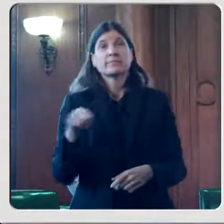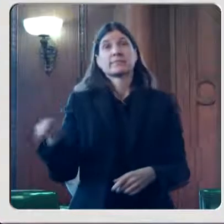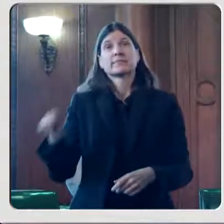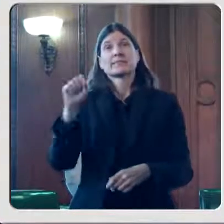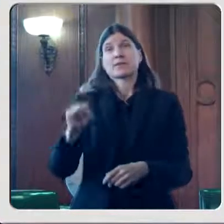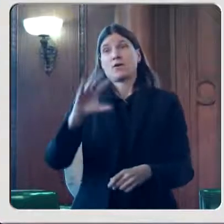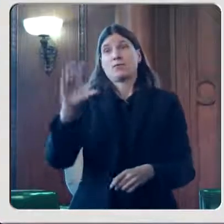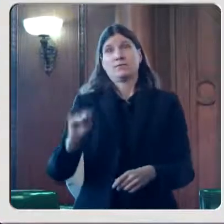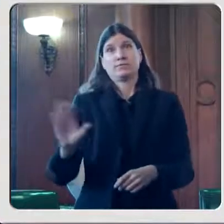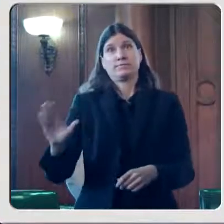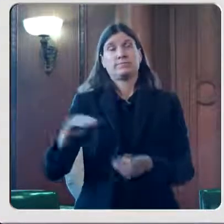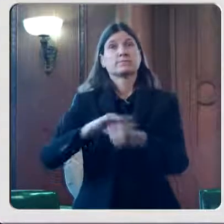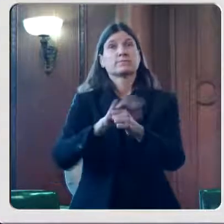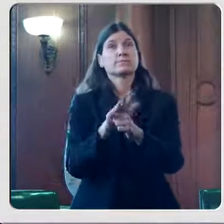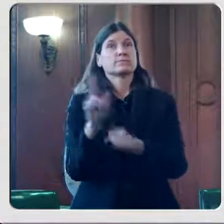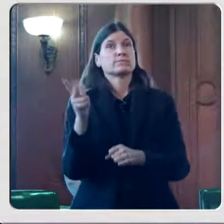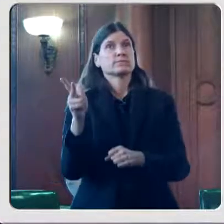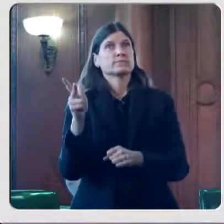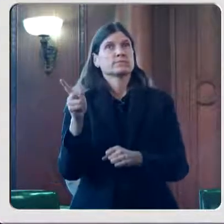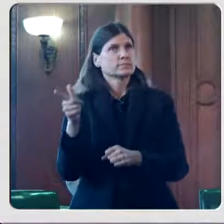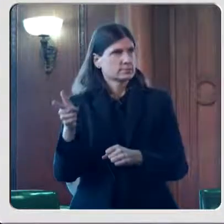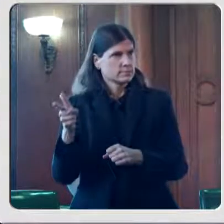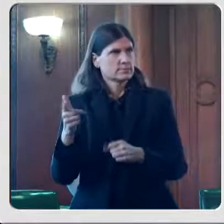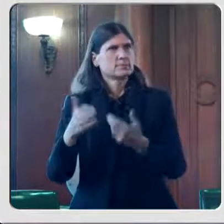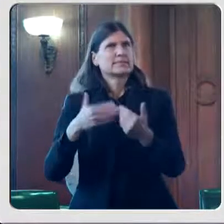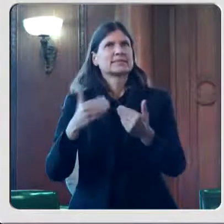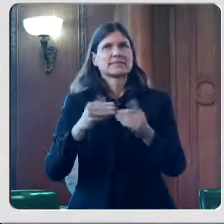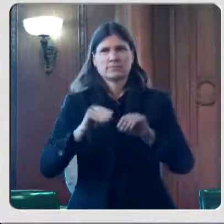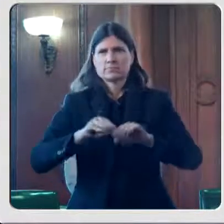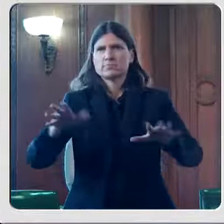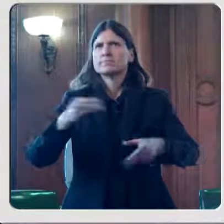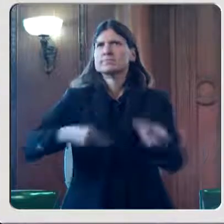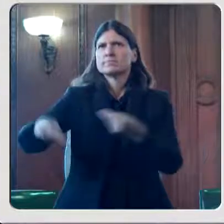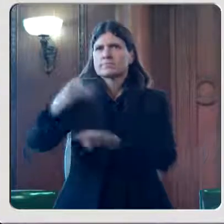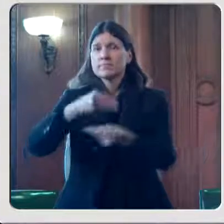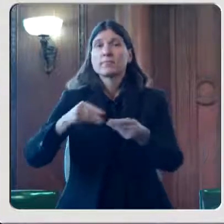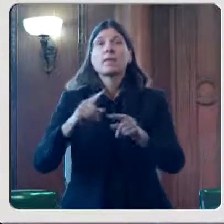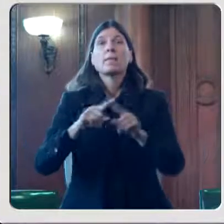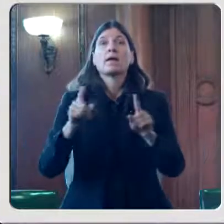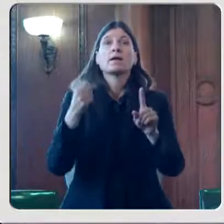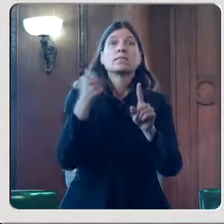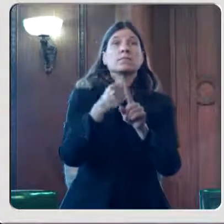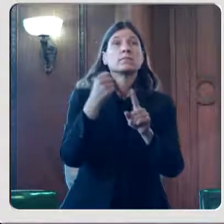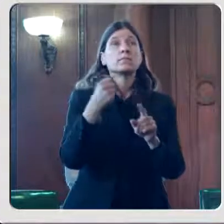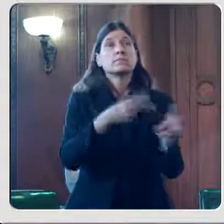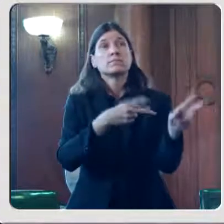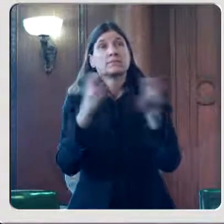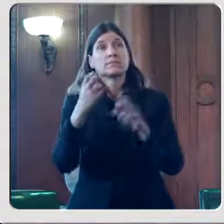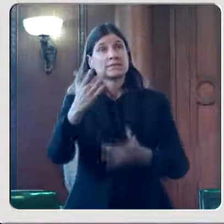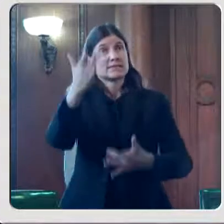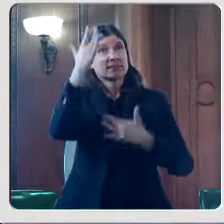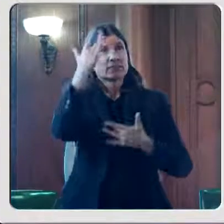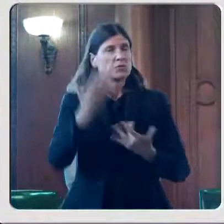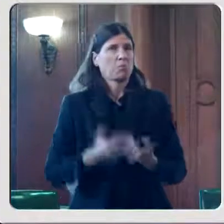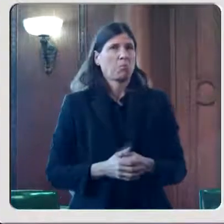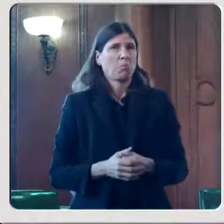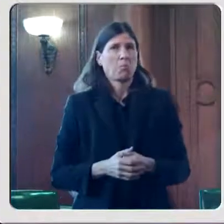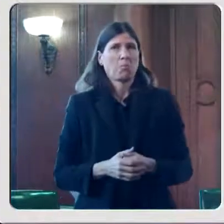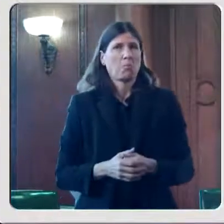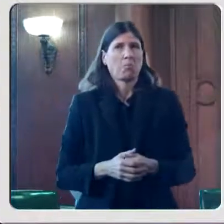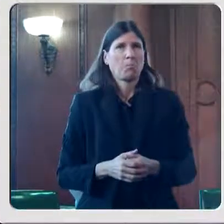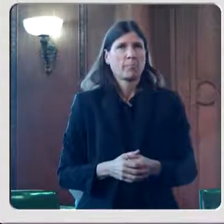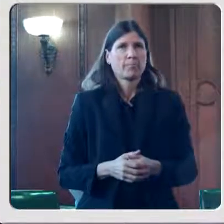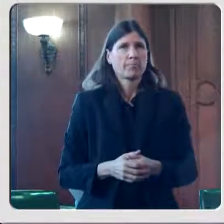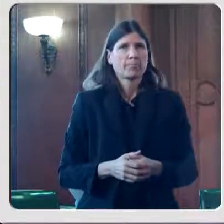with, but no more severe. It made the news last week because one of the vaccines made by AstraZeneca, which is not